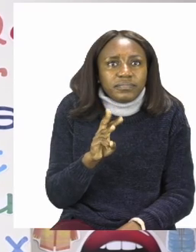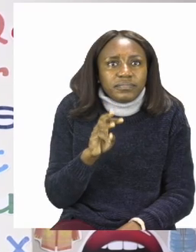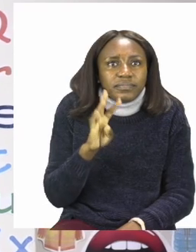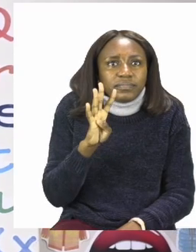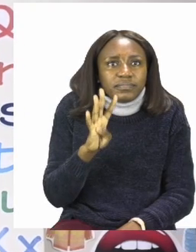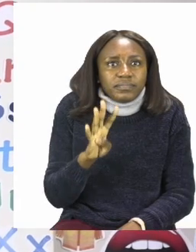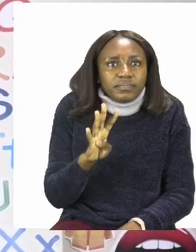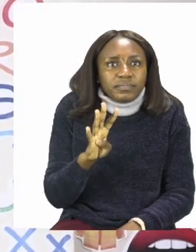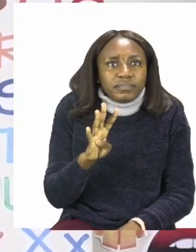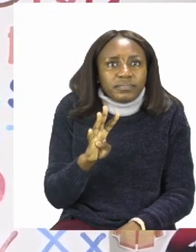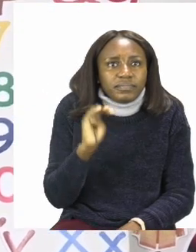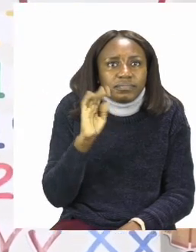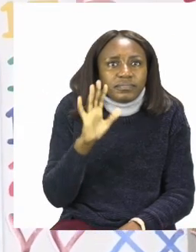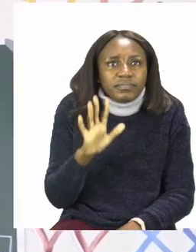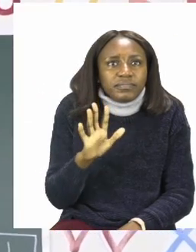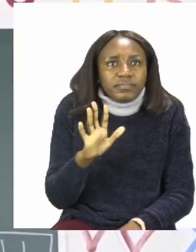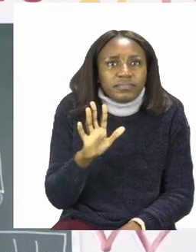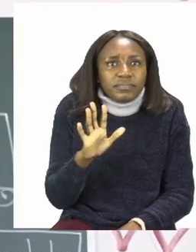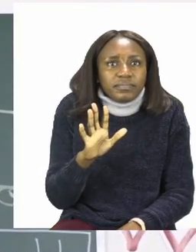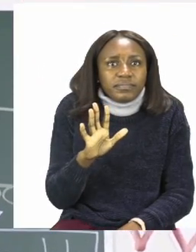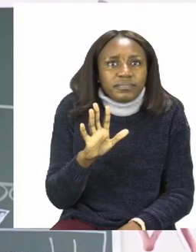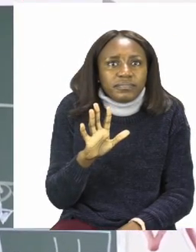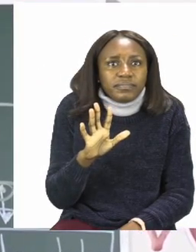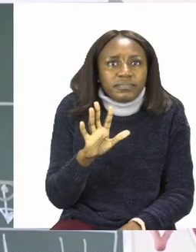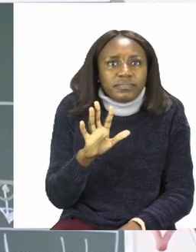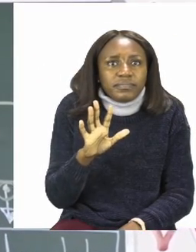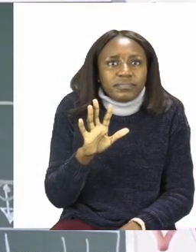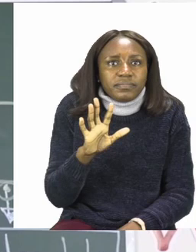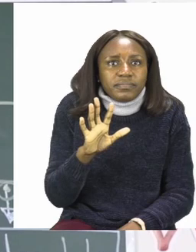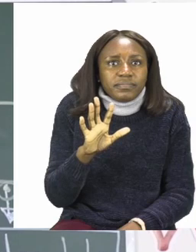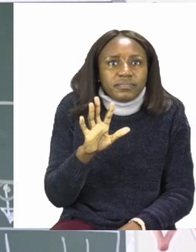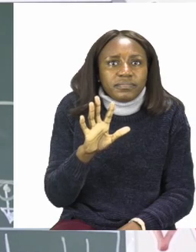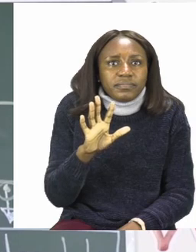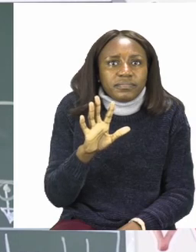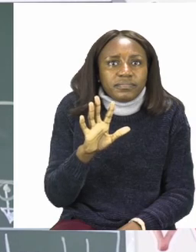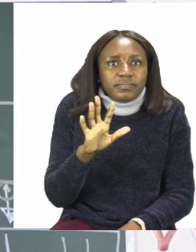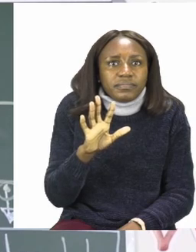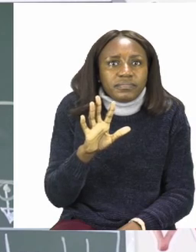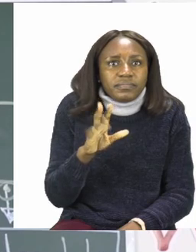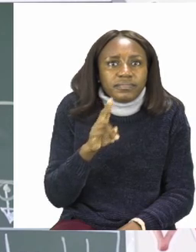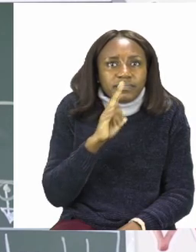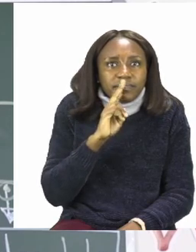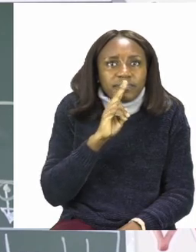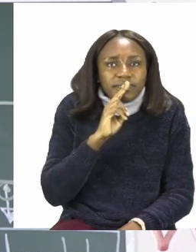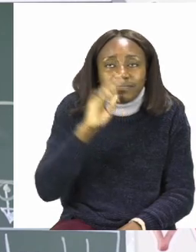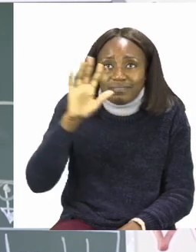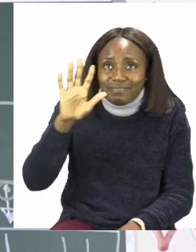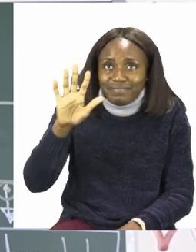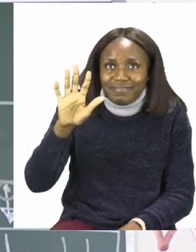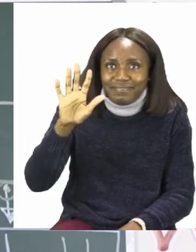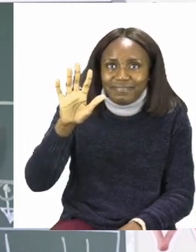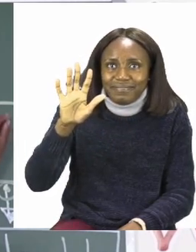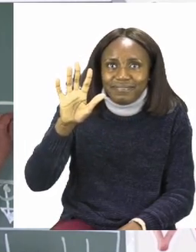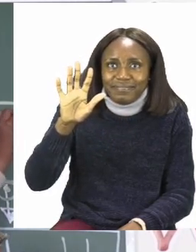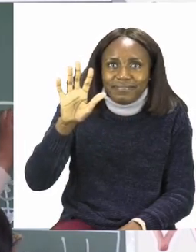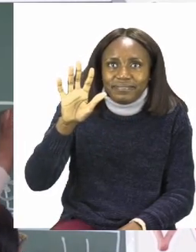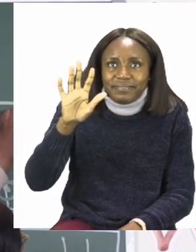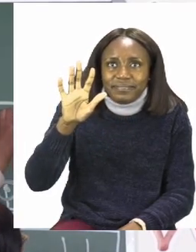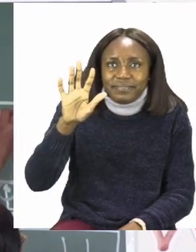3, 4, 5. So our answer is